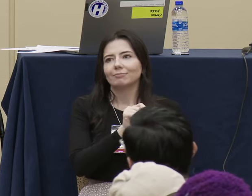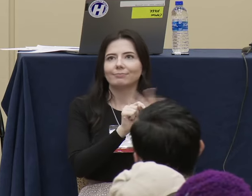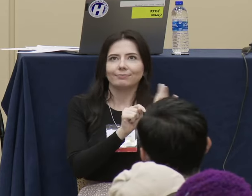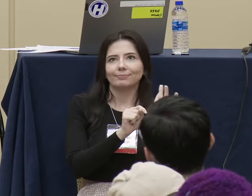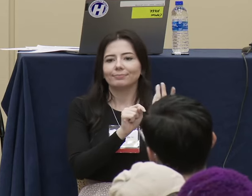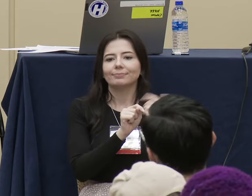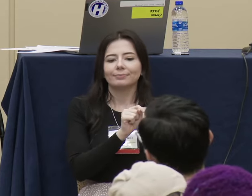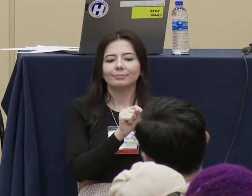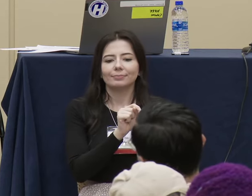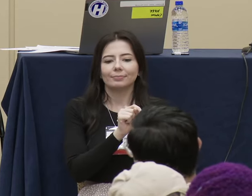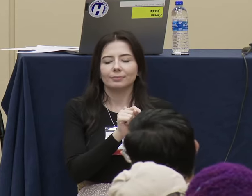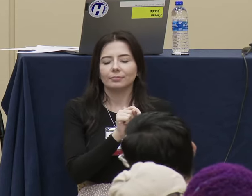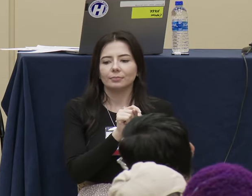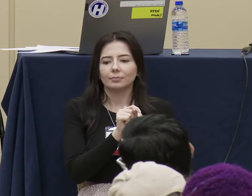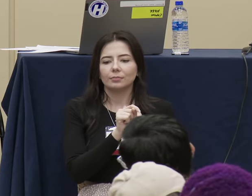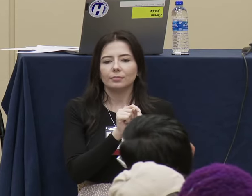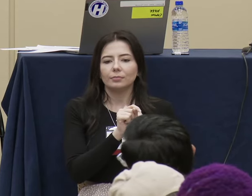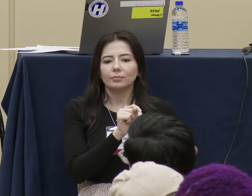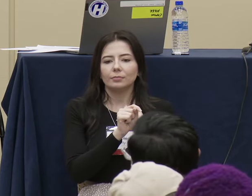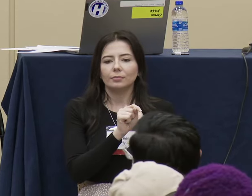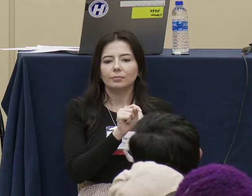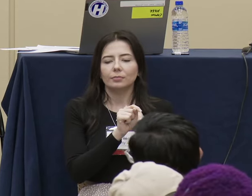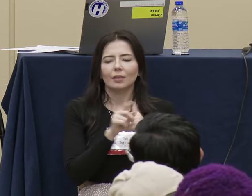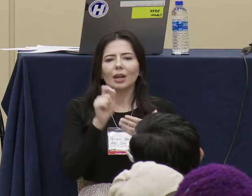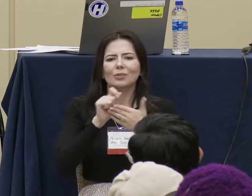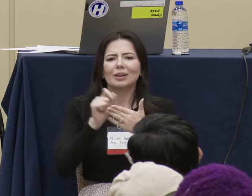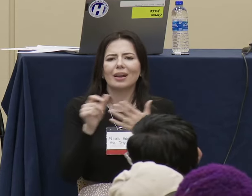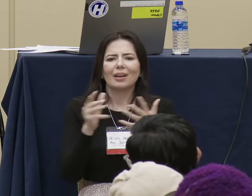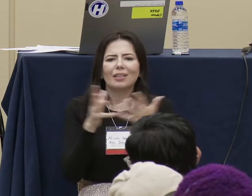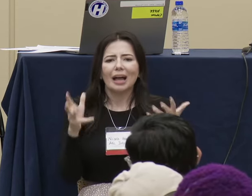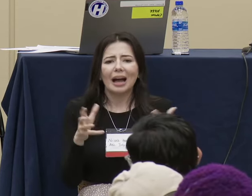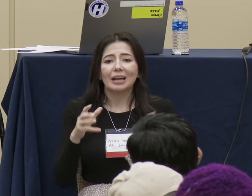And I've written, quite a lot in my